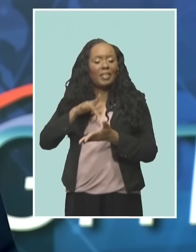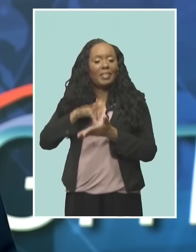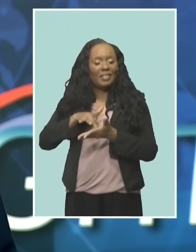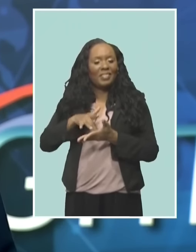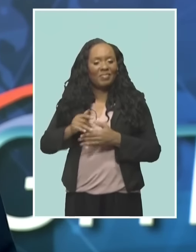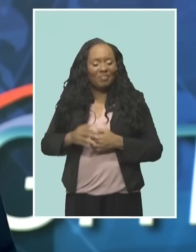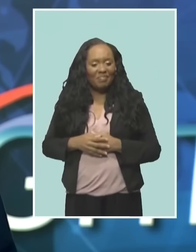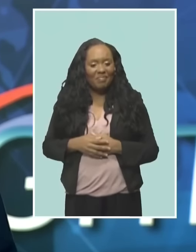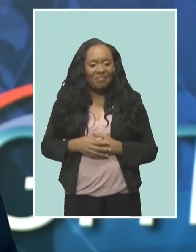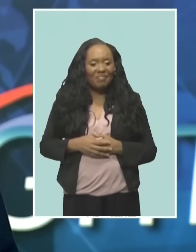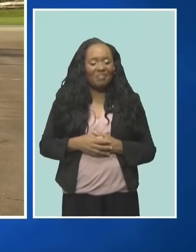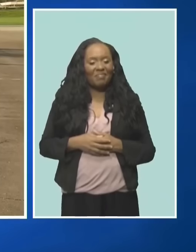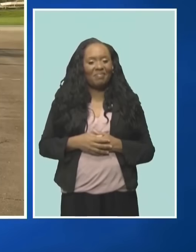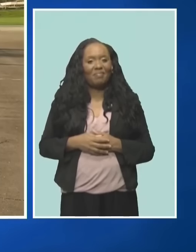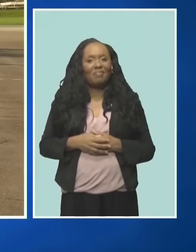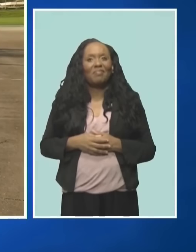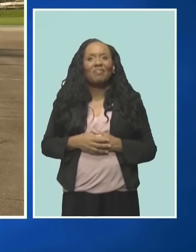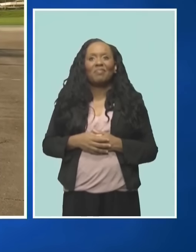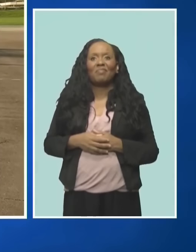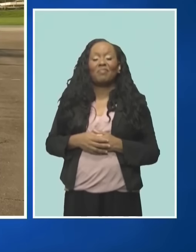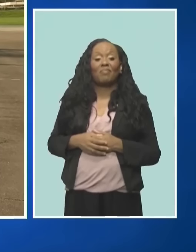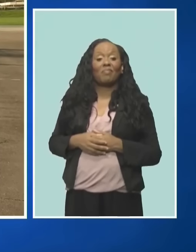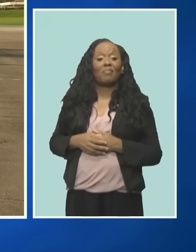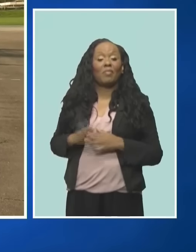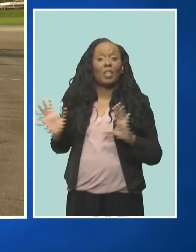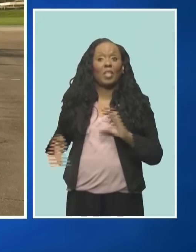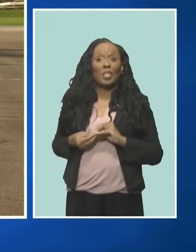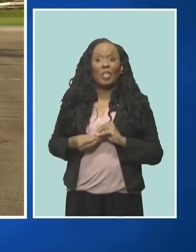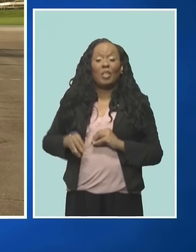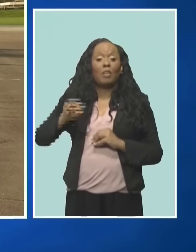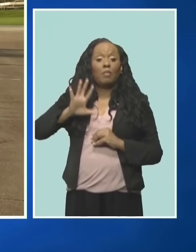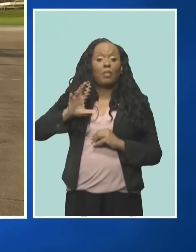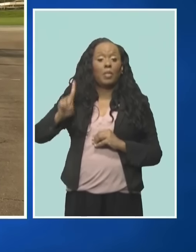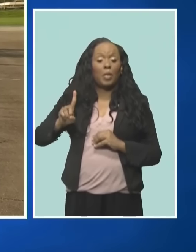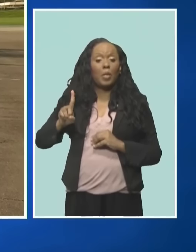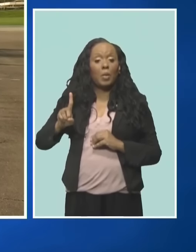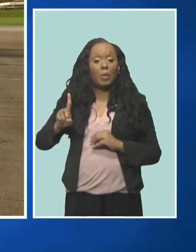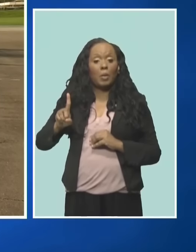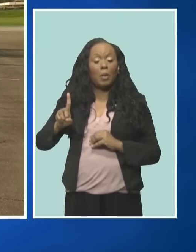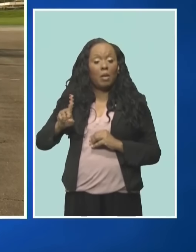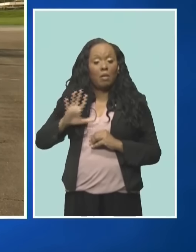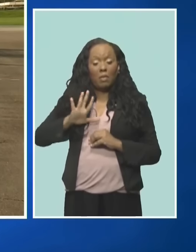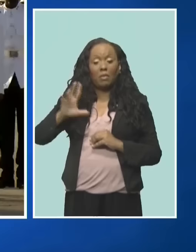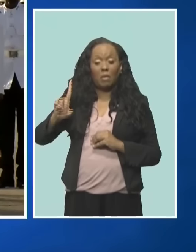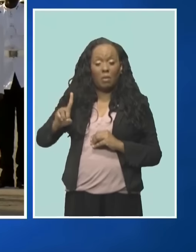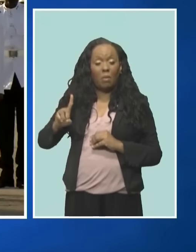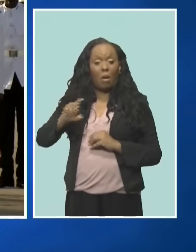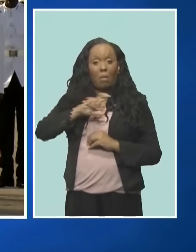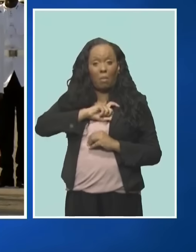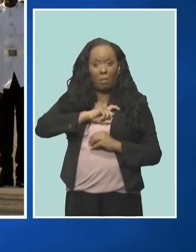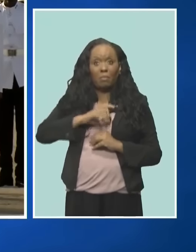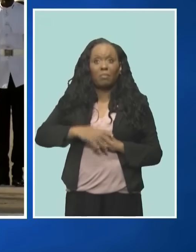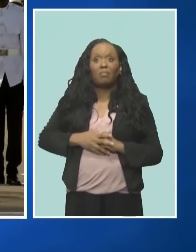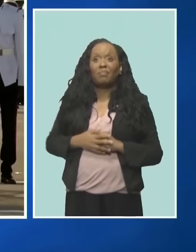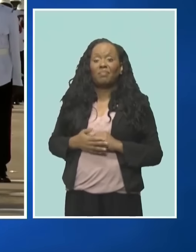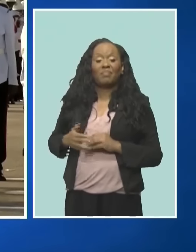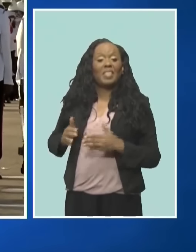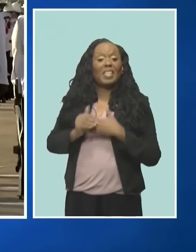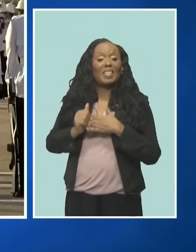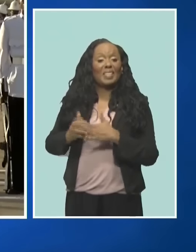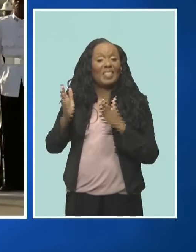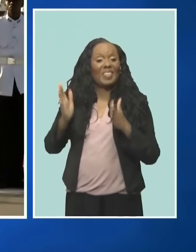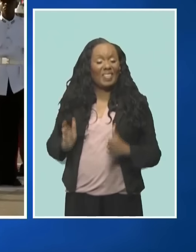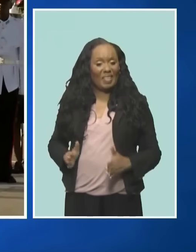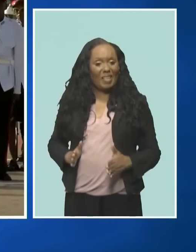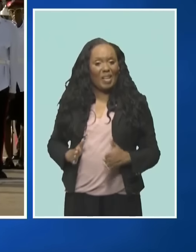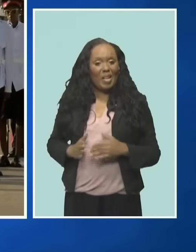story. Among the 51 officers are 29 males and 22 females. Leading recruit is Police Constable Jonathan